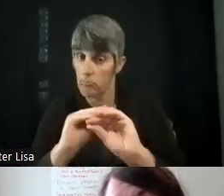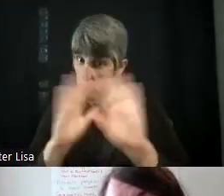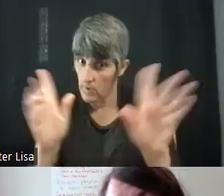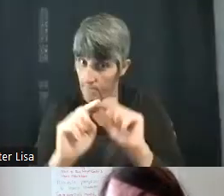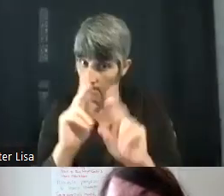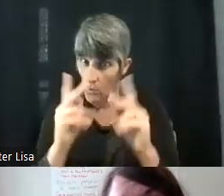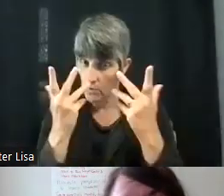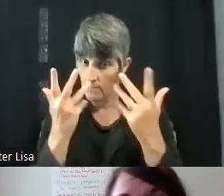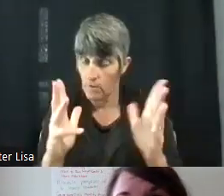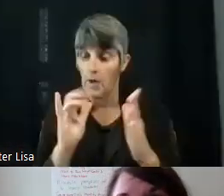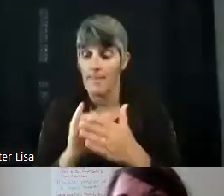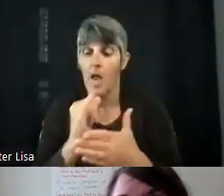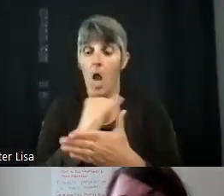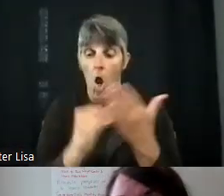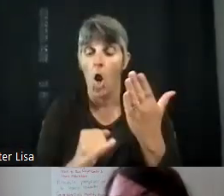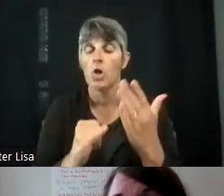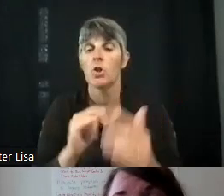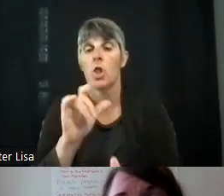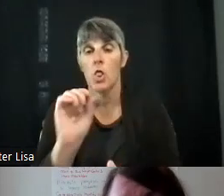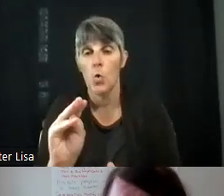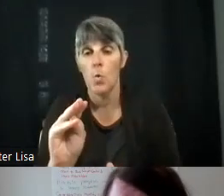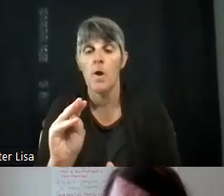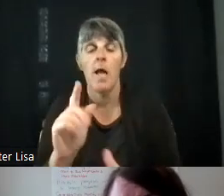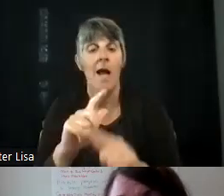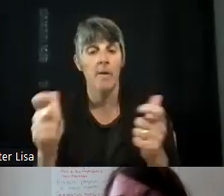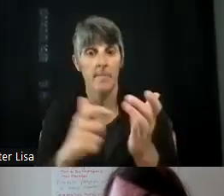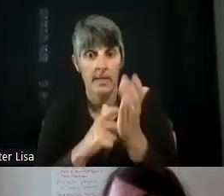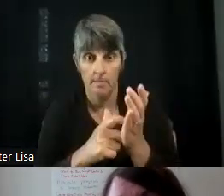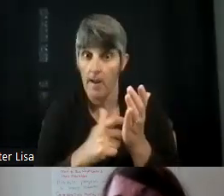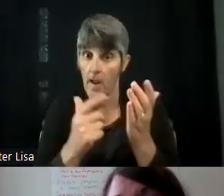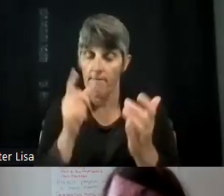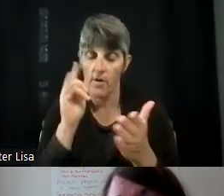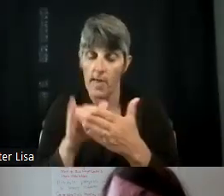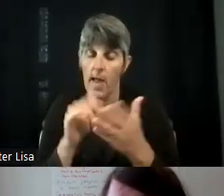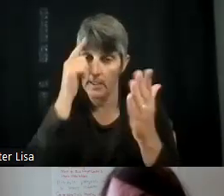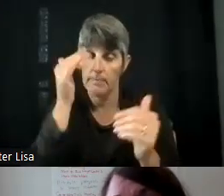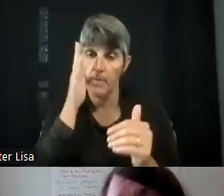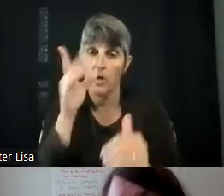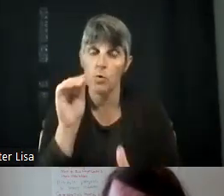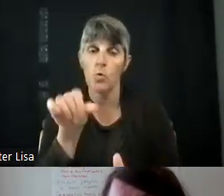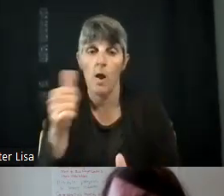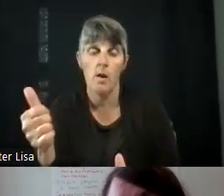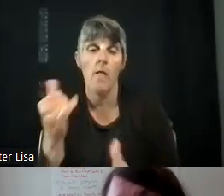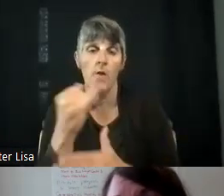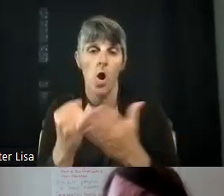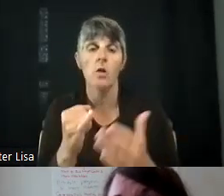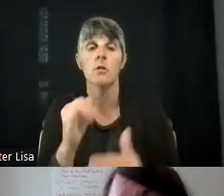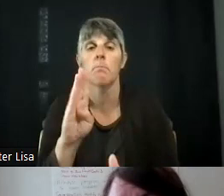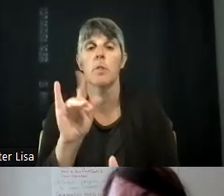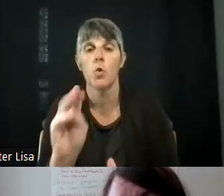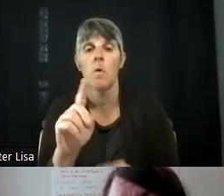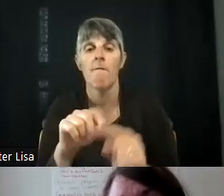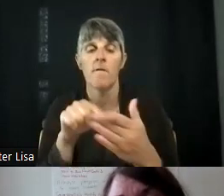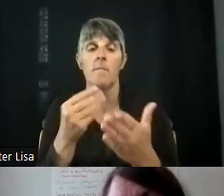folks that Arts Bloom, there's a big demand for it. So we expect that we're going to do another round of Arts Bloom from